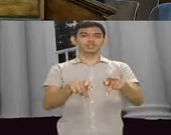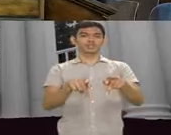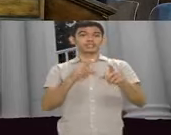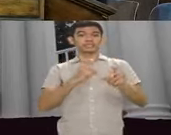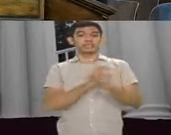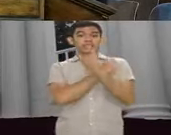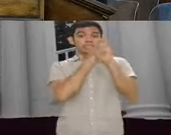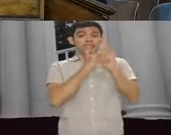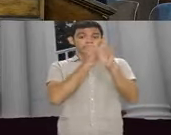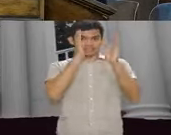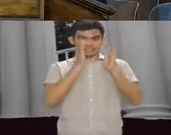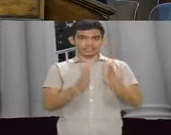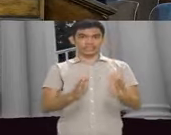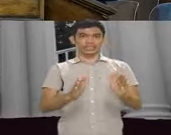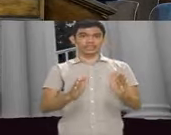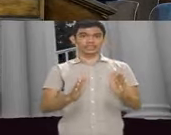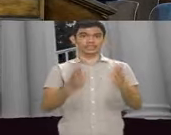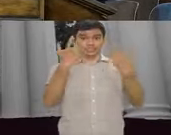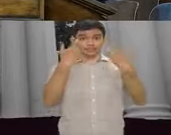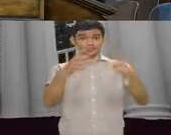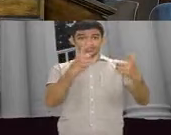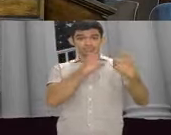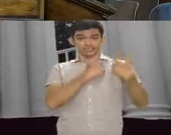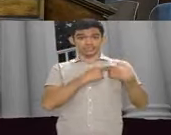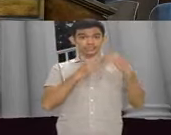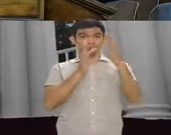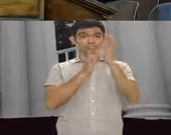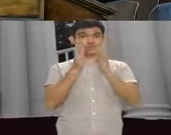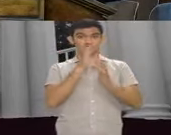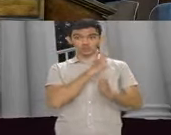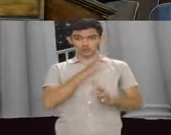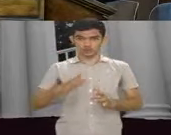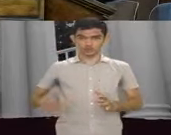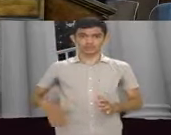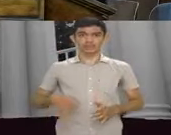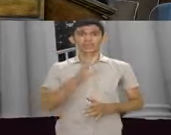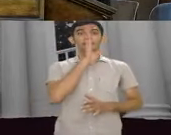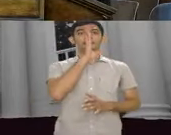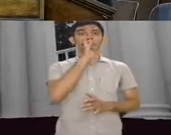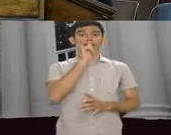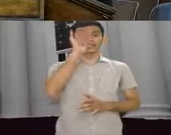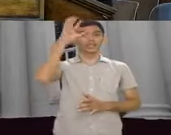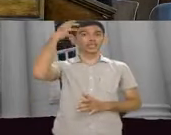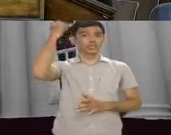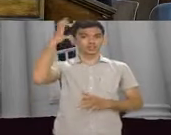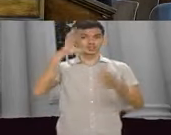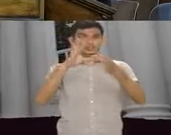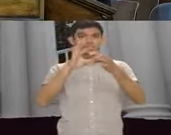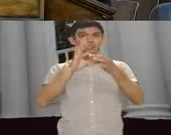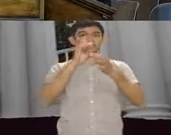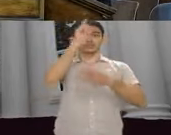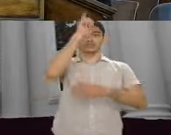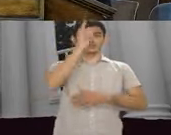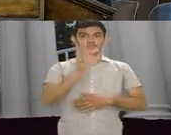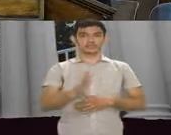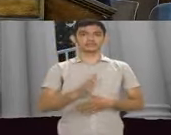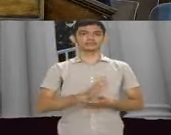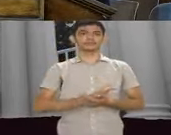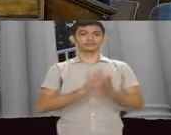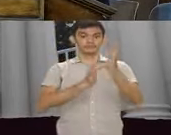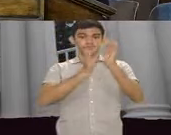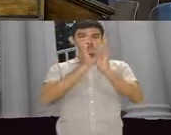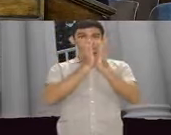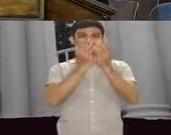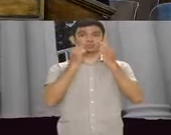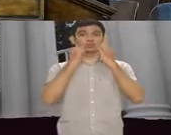A sinner that has been saved miraculously by the grace of God. In Luke chapter